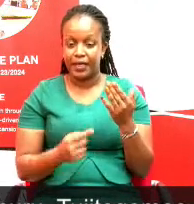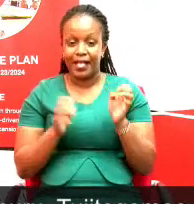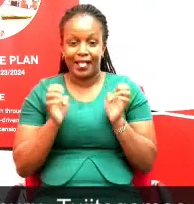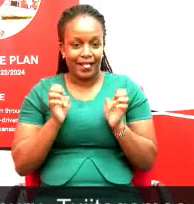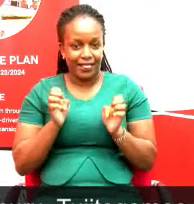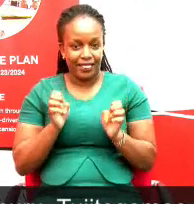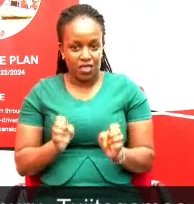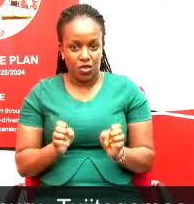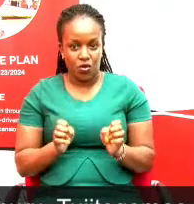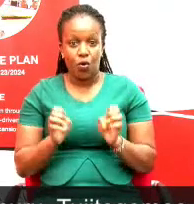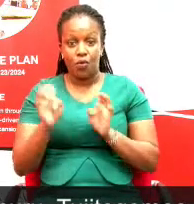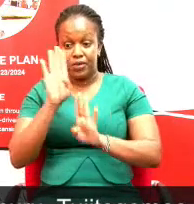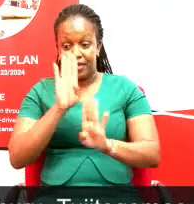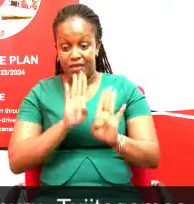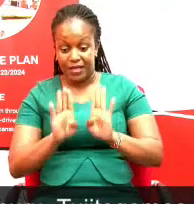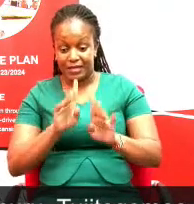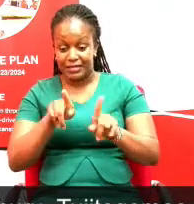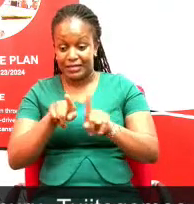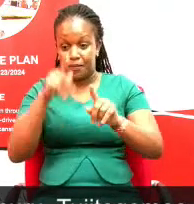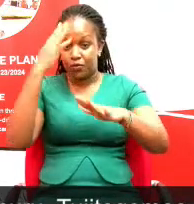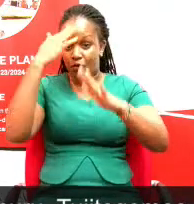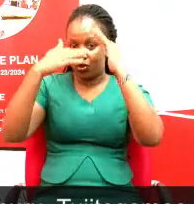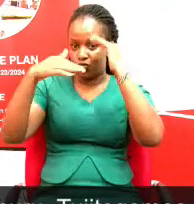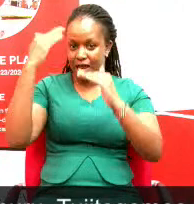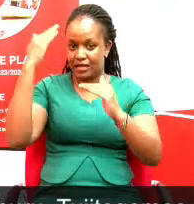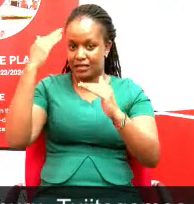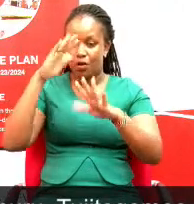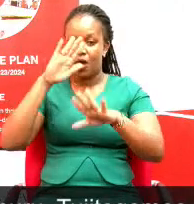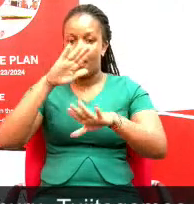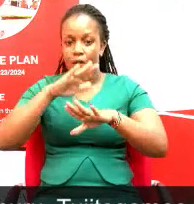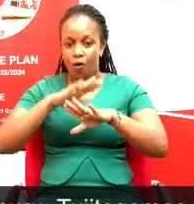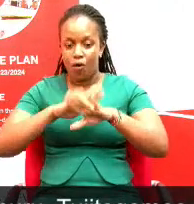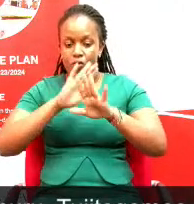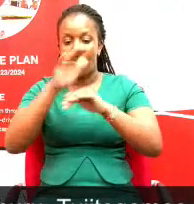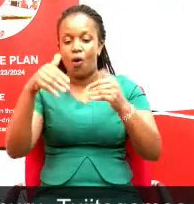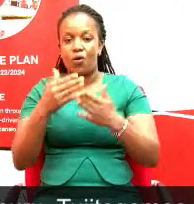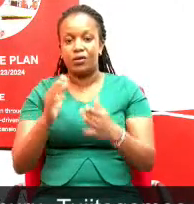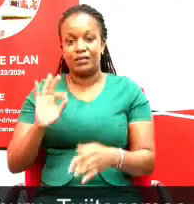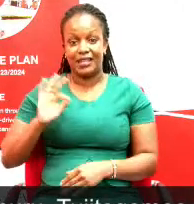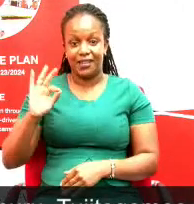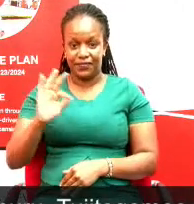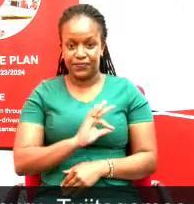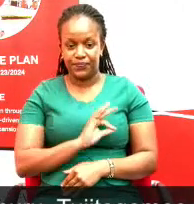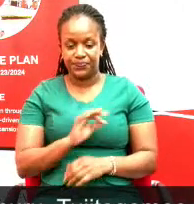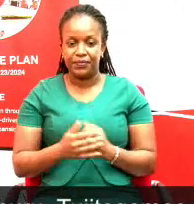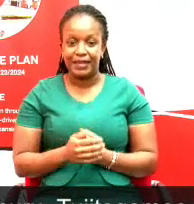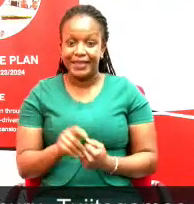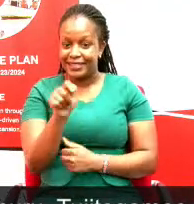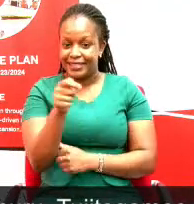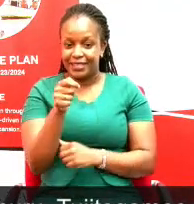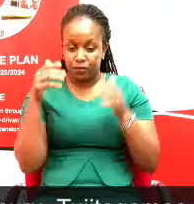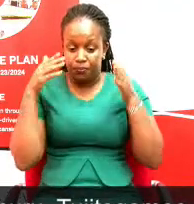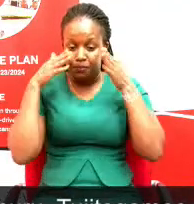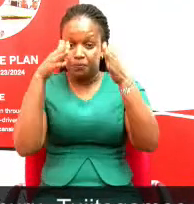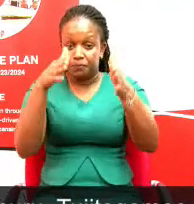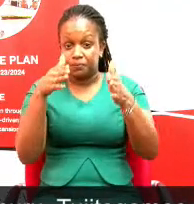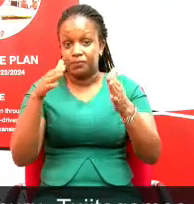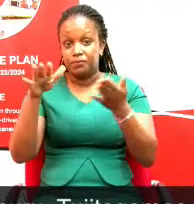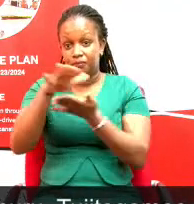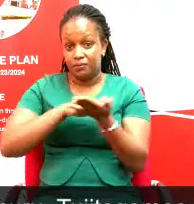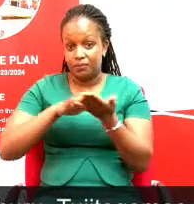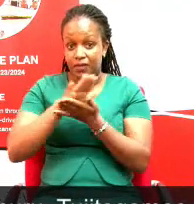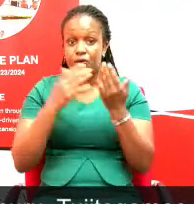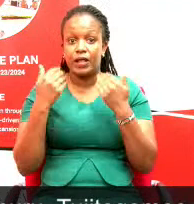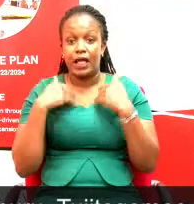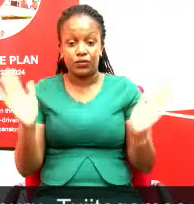ethical conduct and professionalism by all staff. Key focus areas will be enhancing the